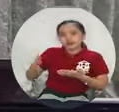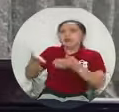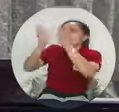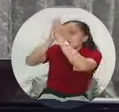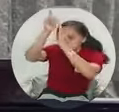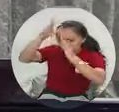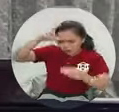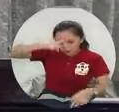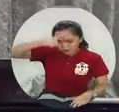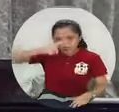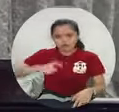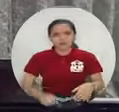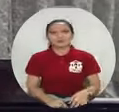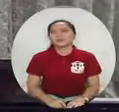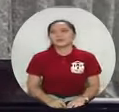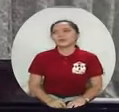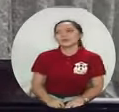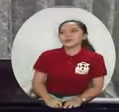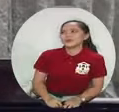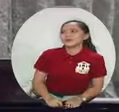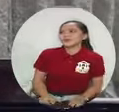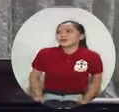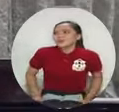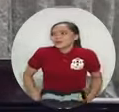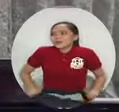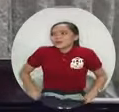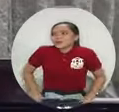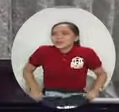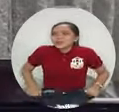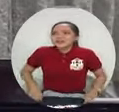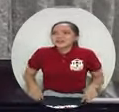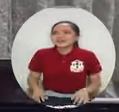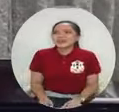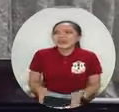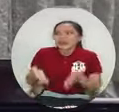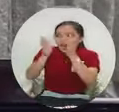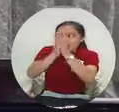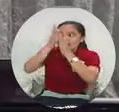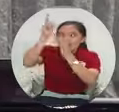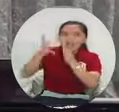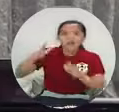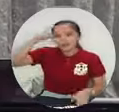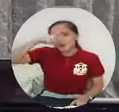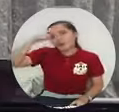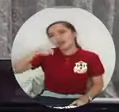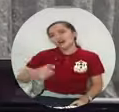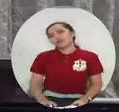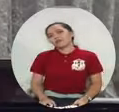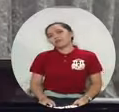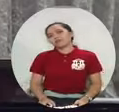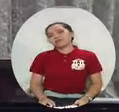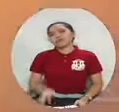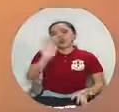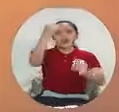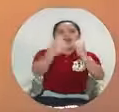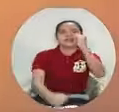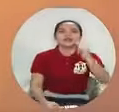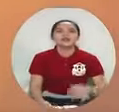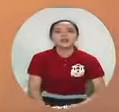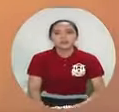protect and preserve your commitment. Pray, prioritize, plan, persist, and then